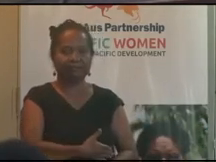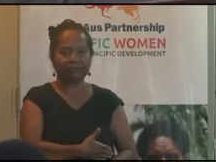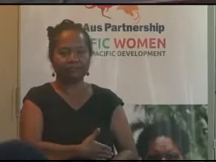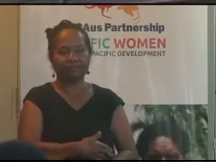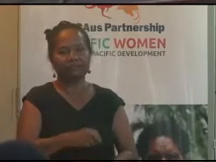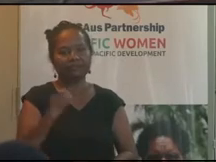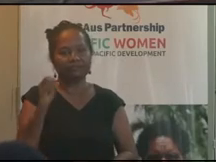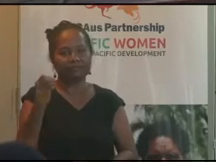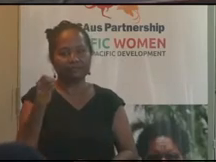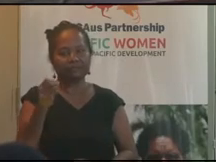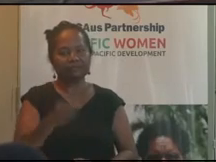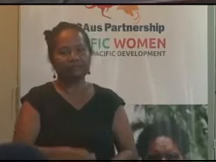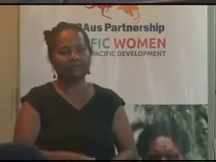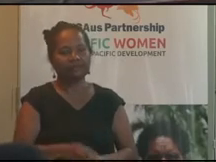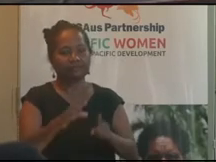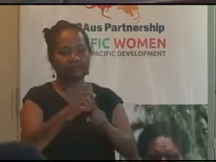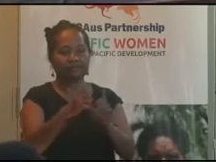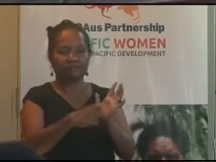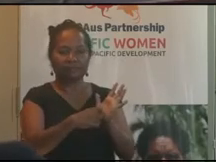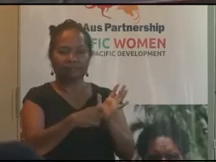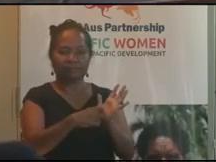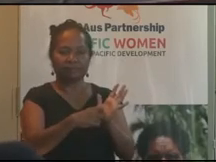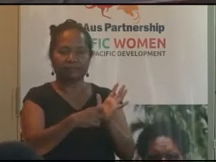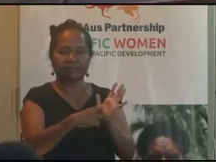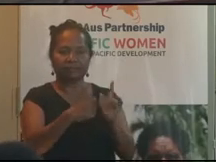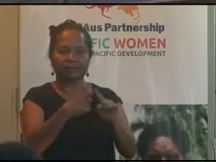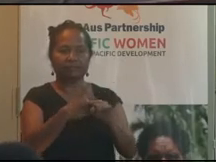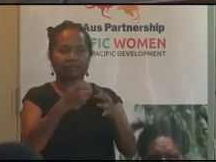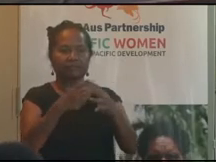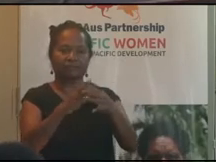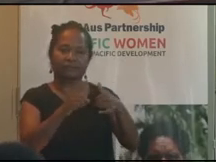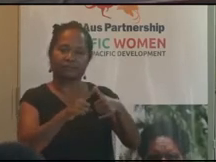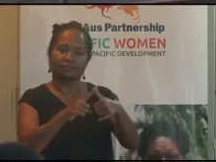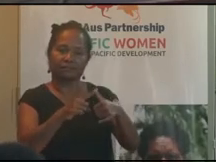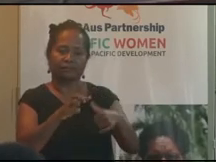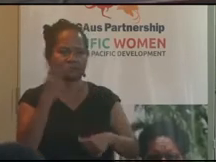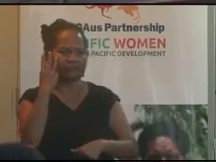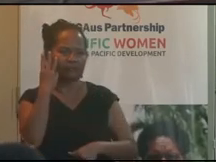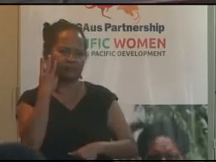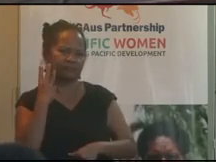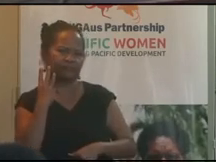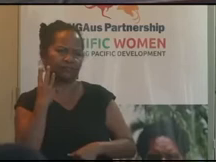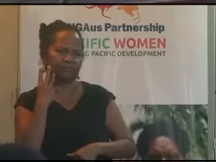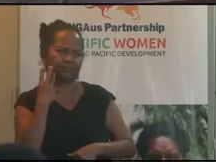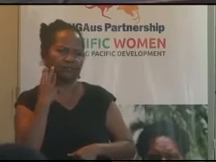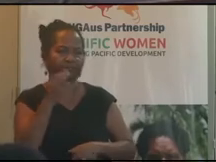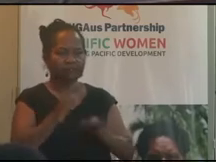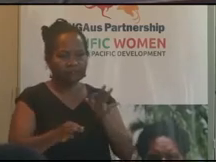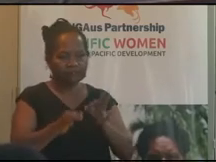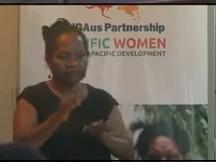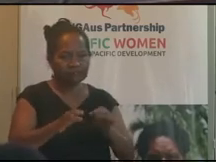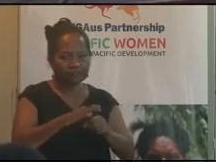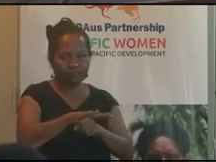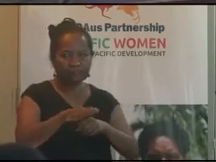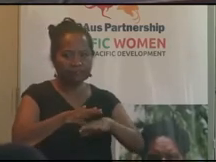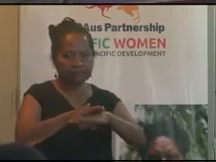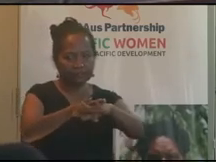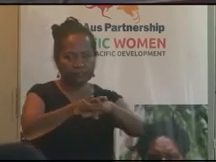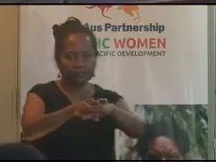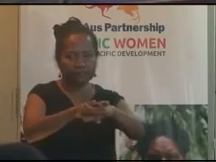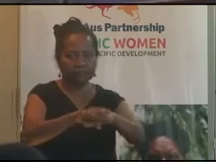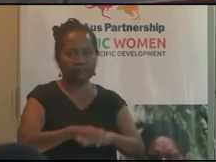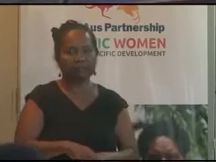So, Dr. Kwa, in terms of women's leadership and decision-making and correcting